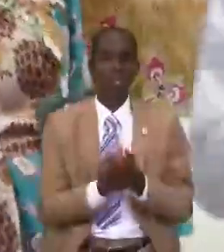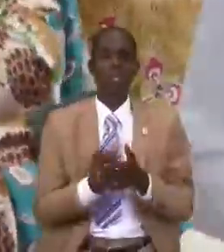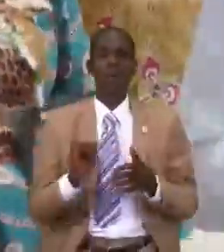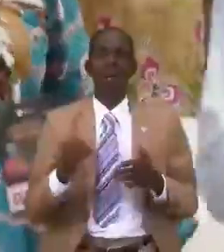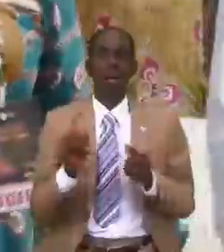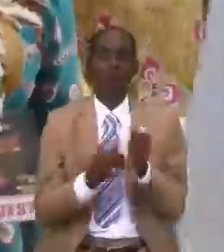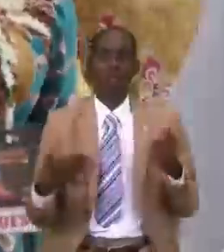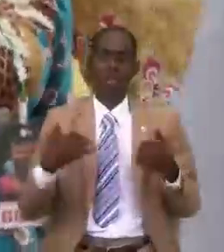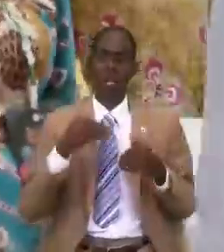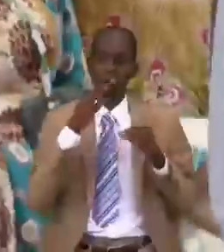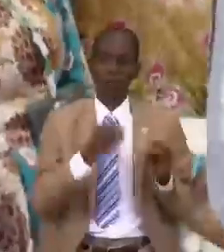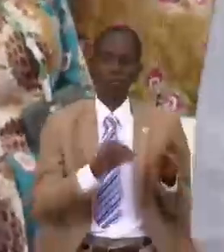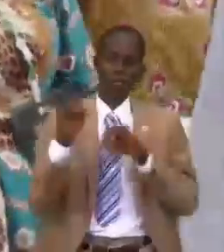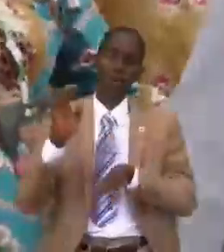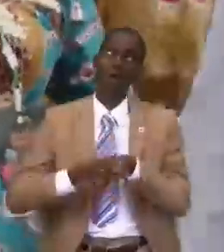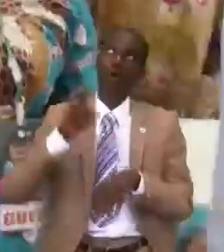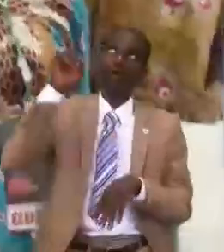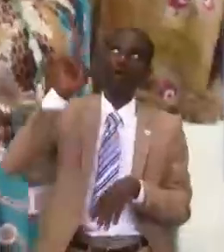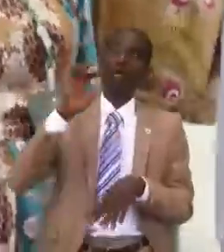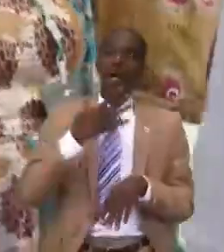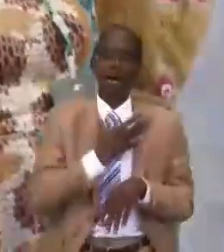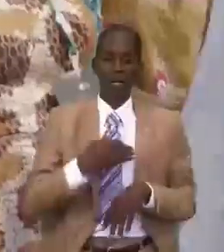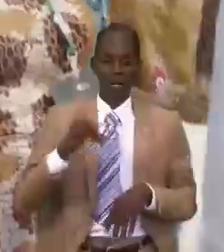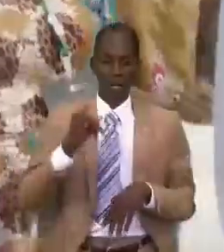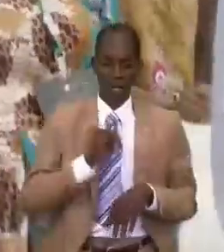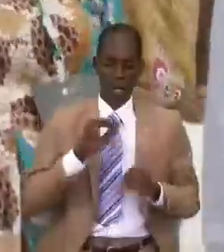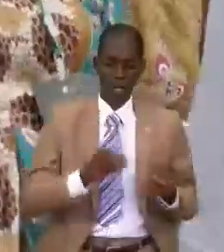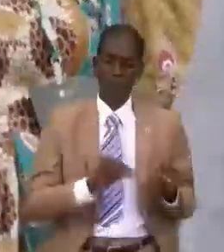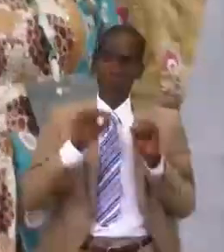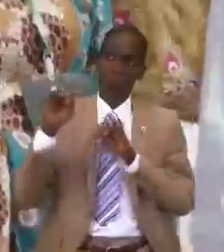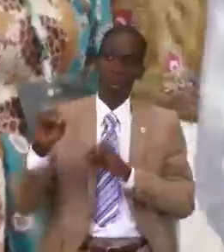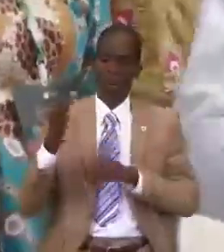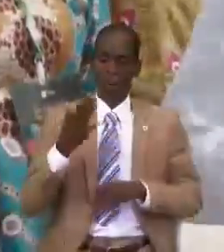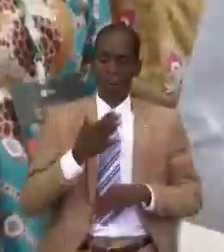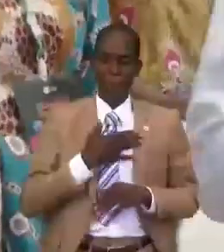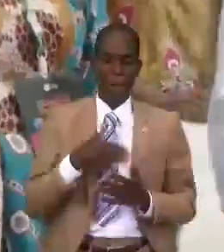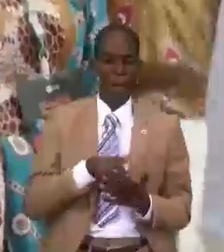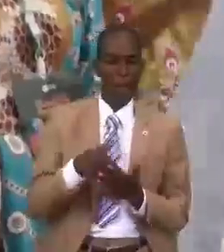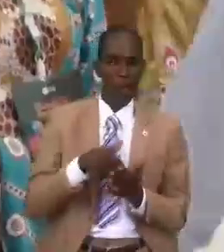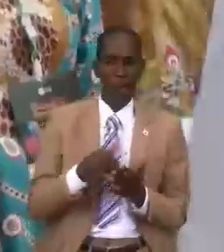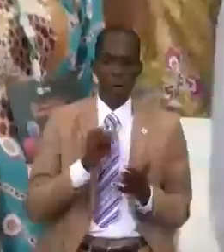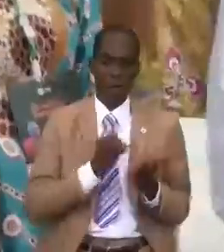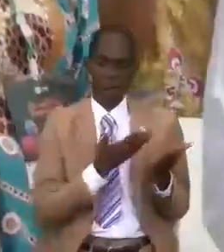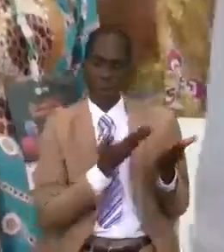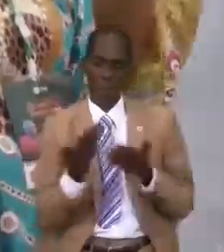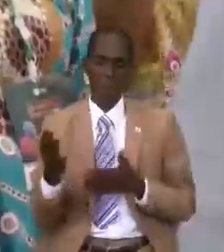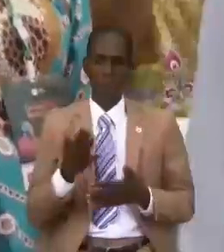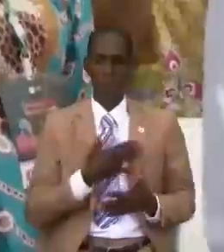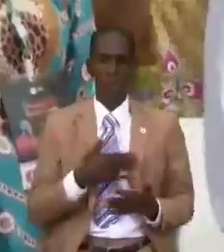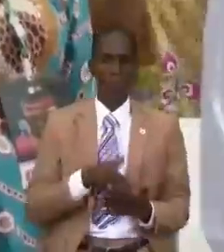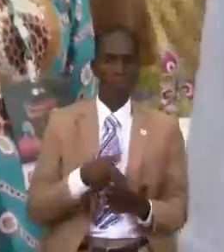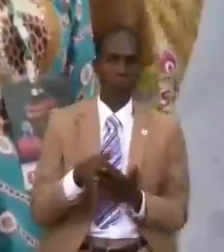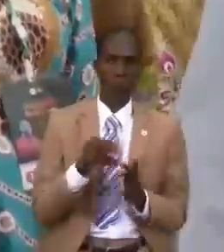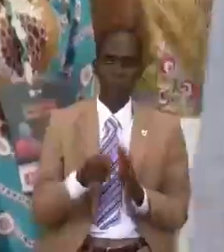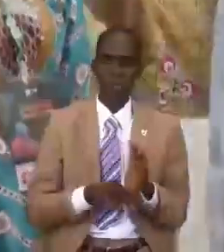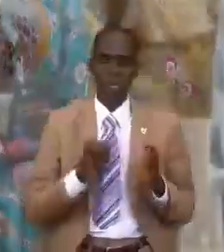my weakness, I lay my feebleness, I lay my sickness, I